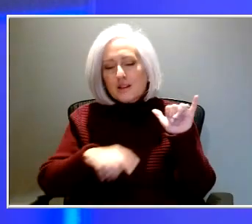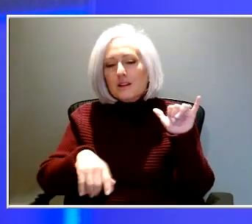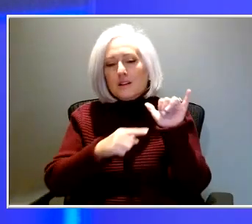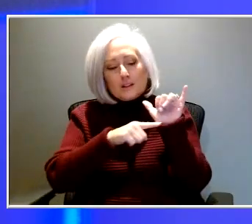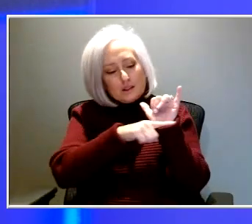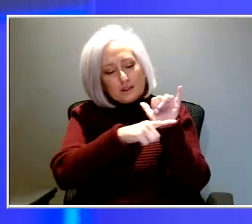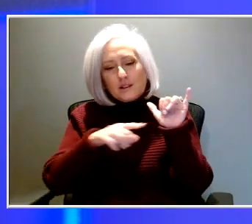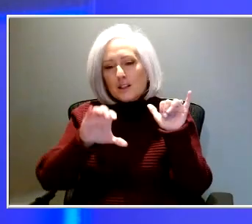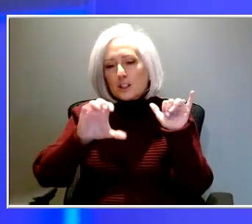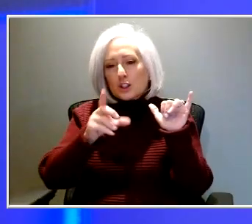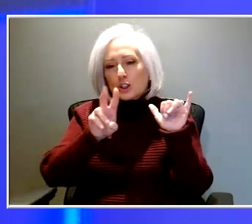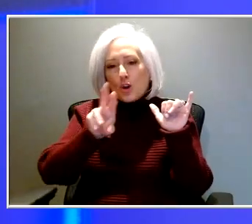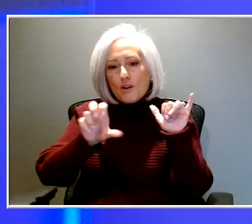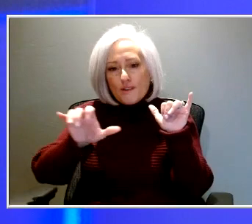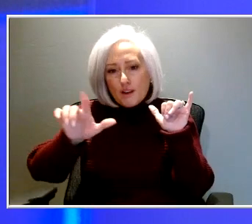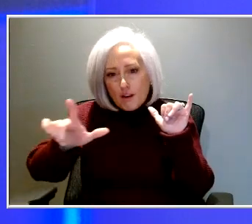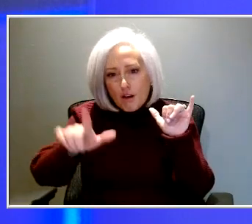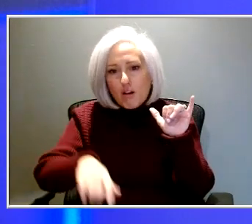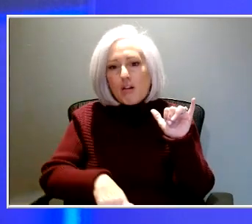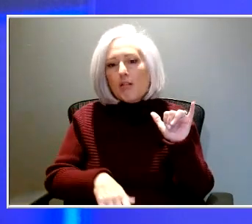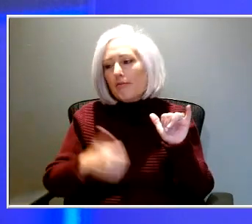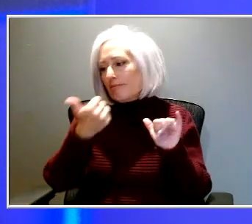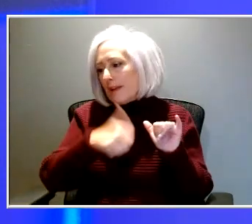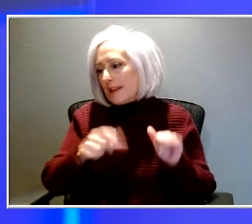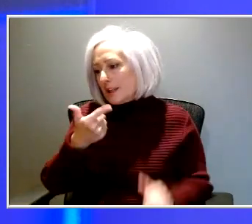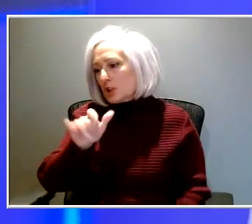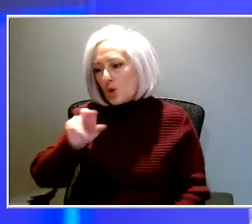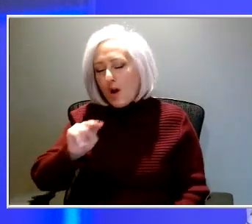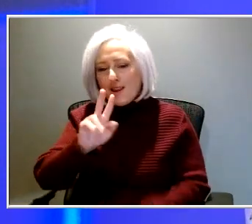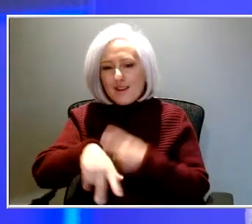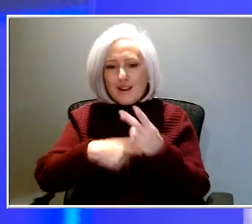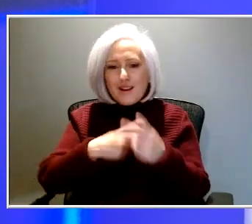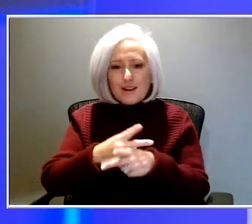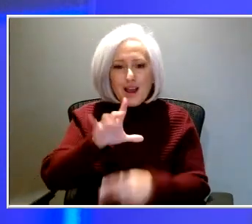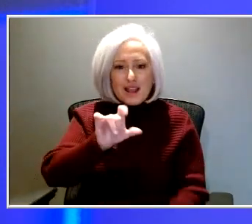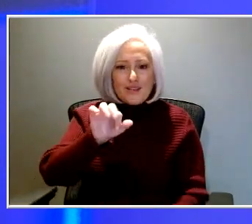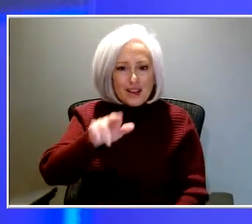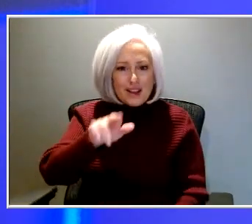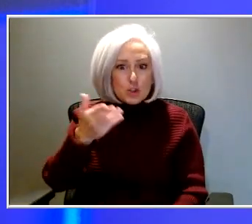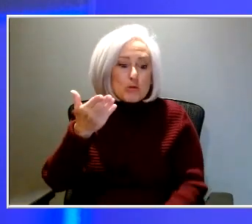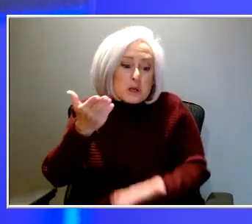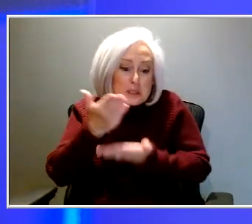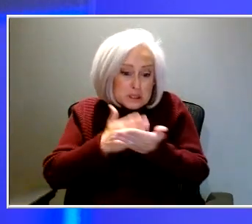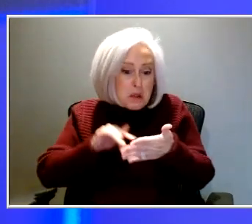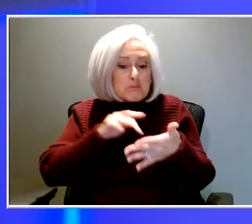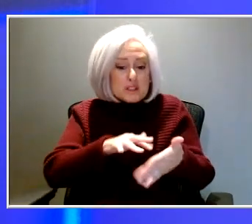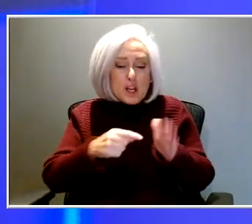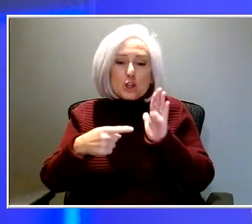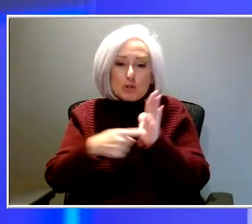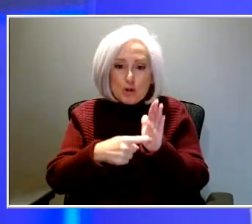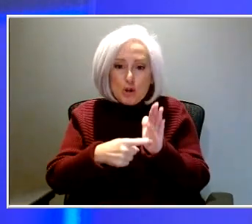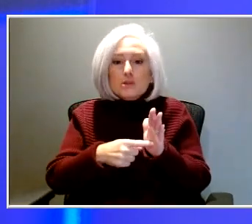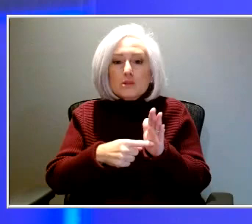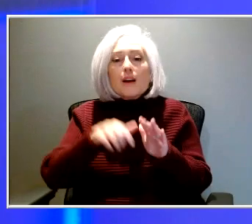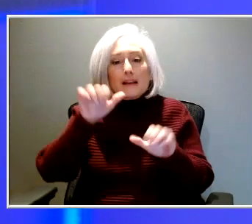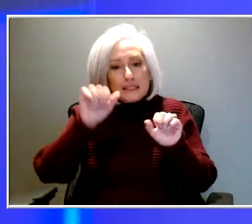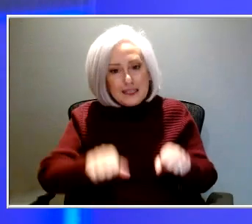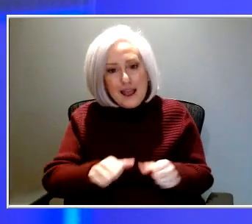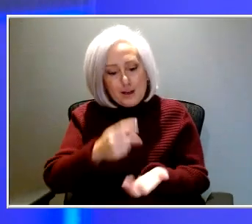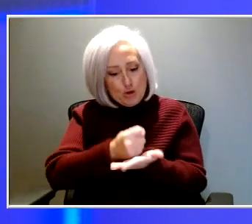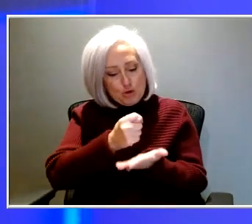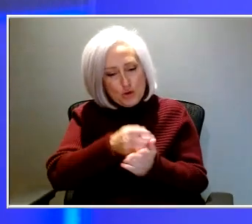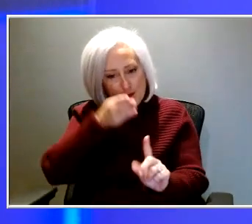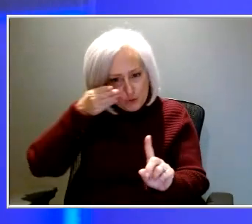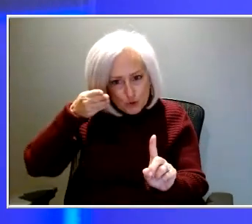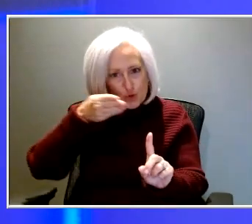show that some form of brachytherapy in cervical endometrial cancer, again, treats a tumor directly and really helps us maximize the